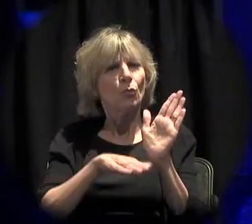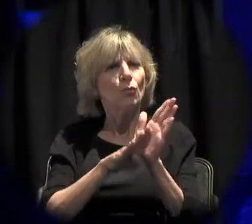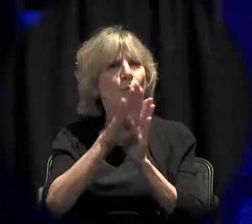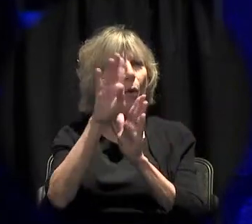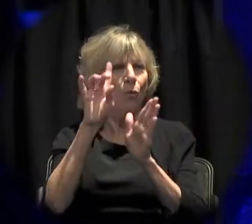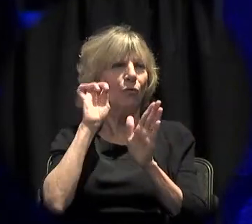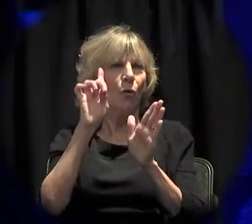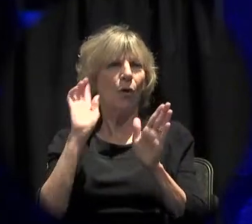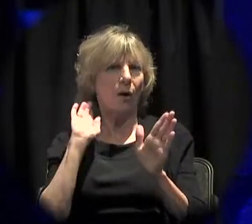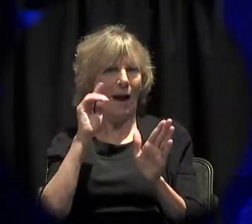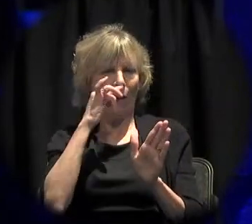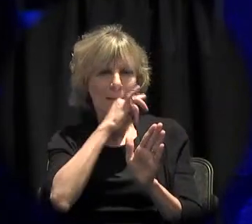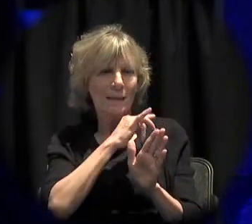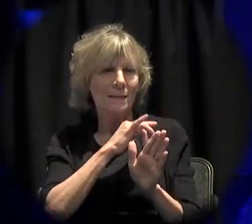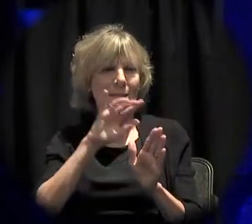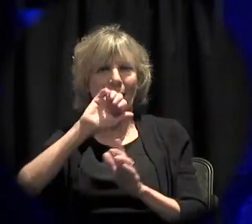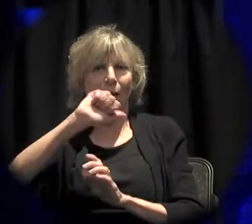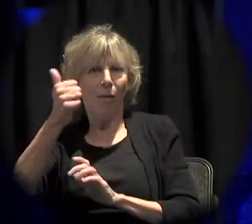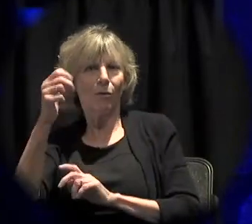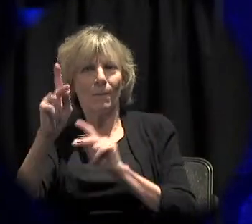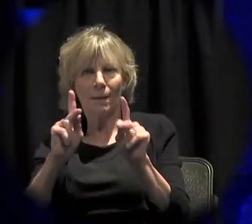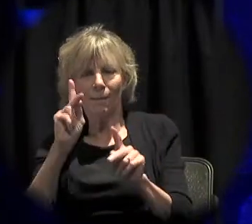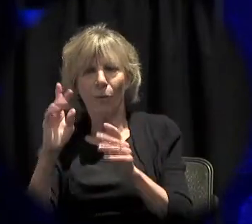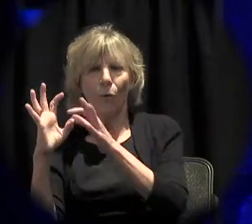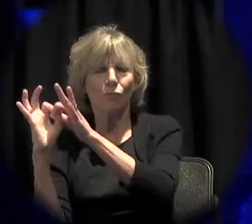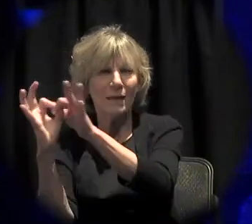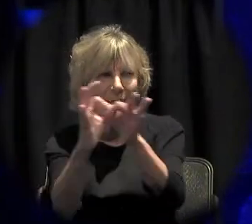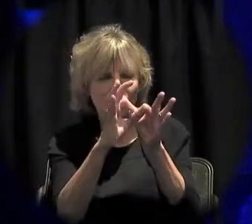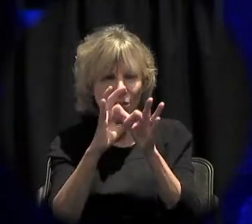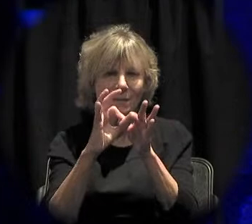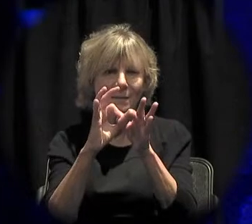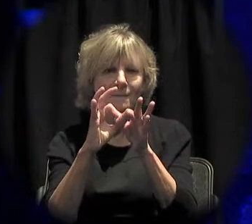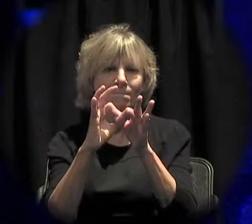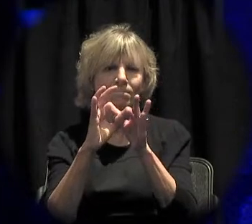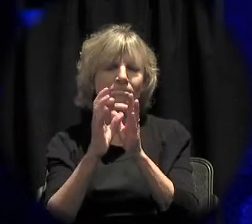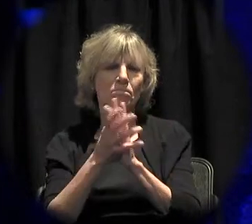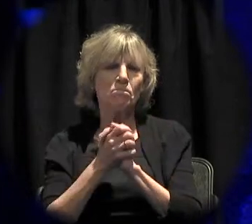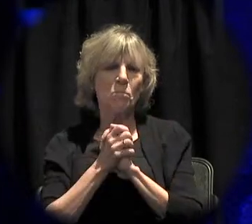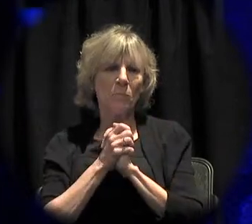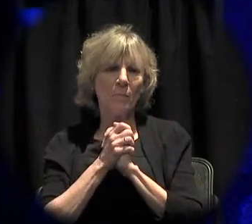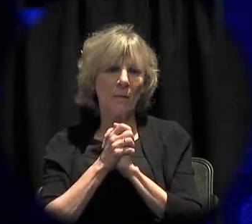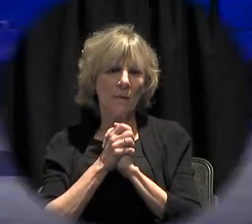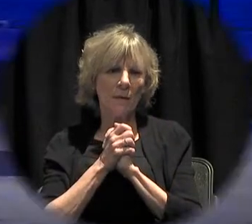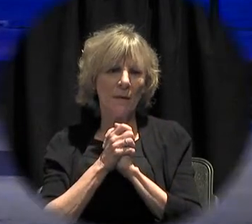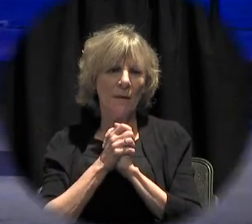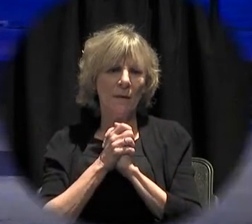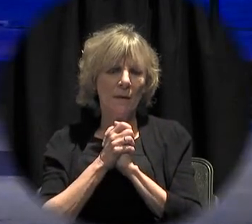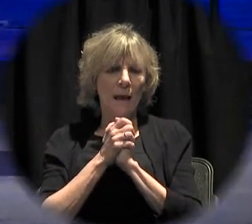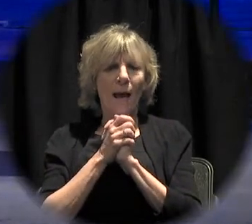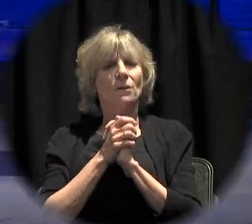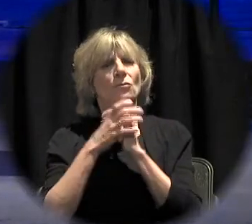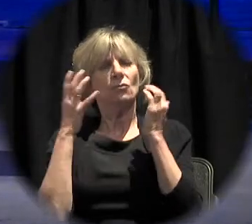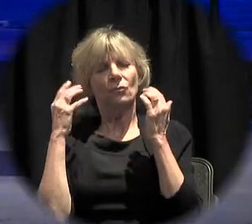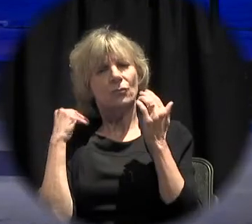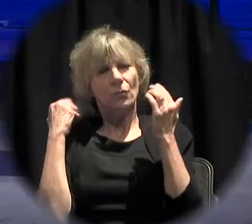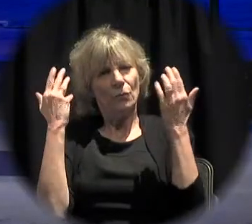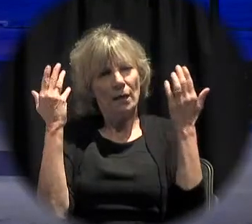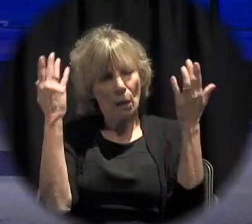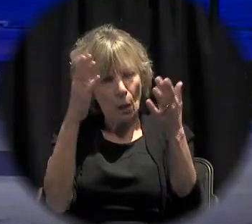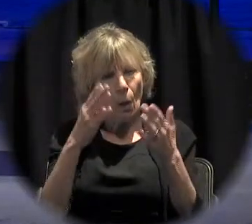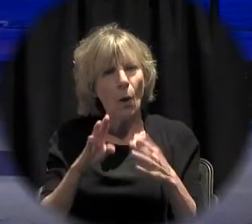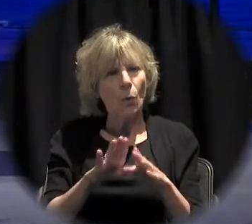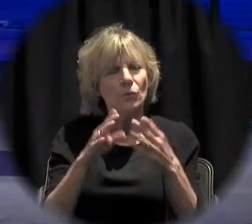others and our extended family. Well, as we close up here,